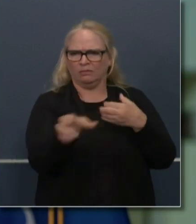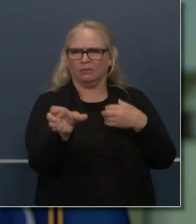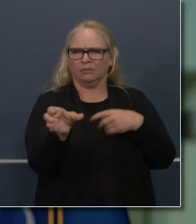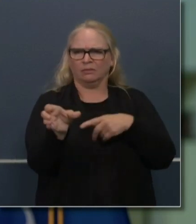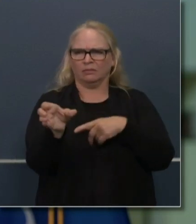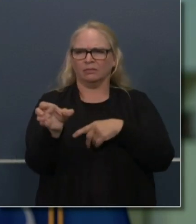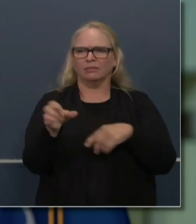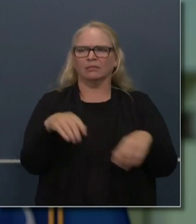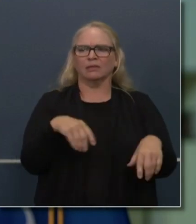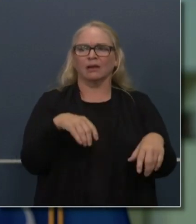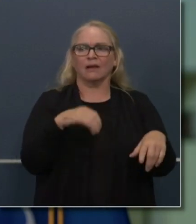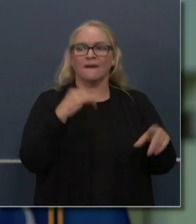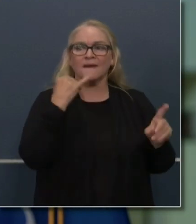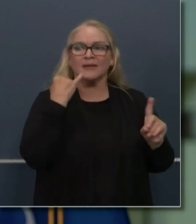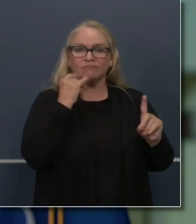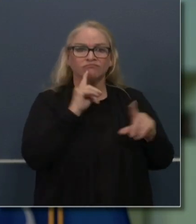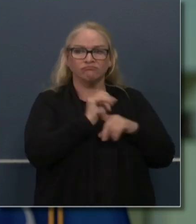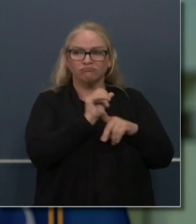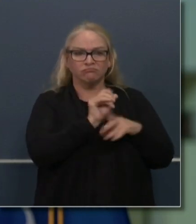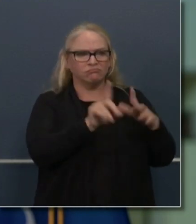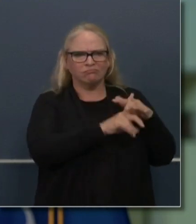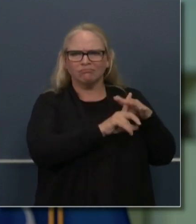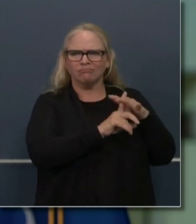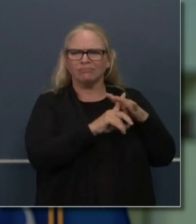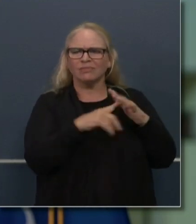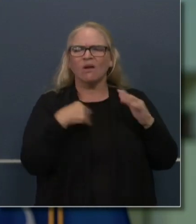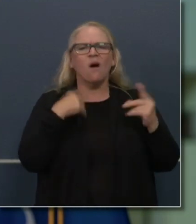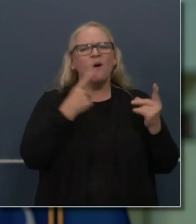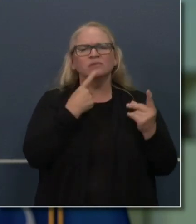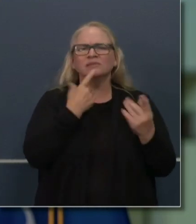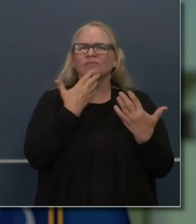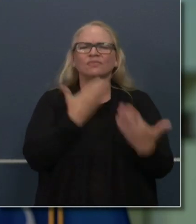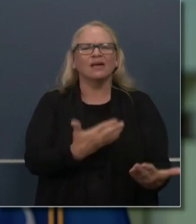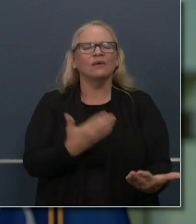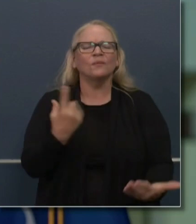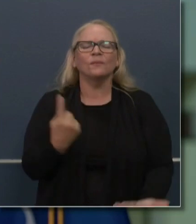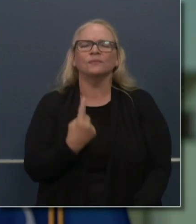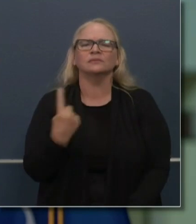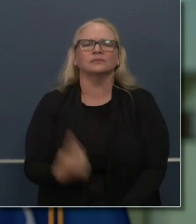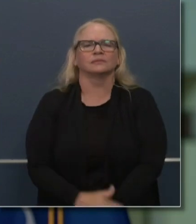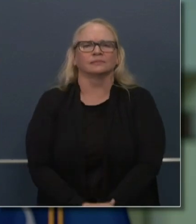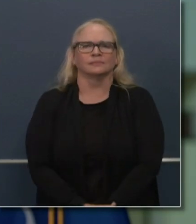and when they materialize. Sophia Balog, SACB.